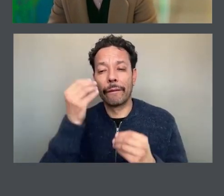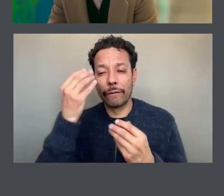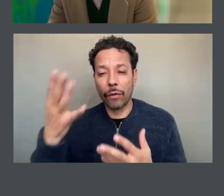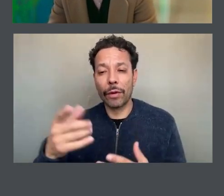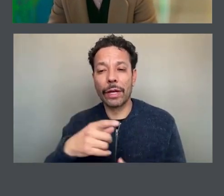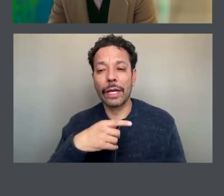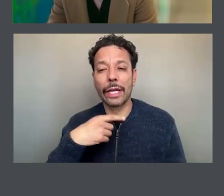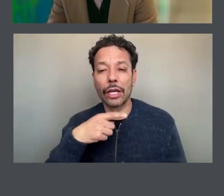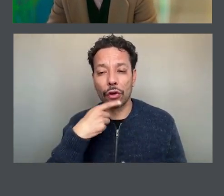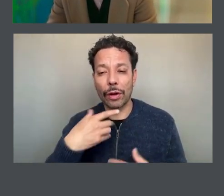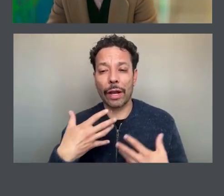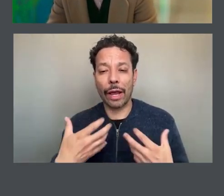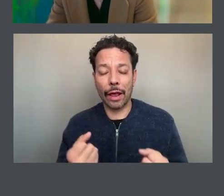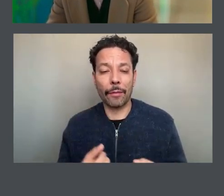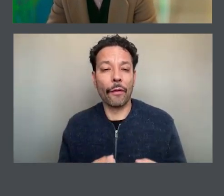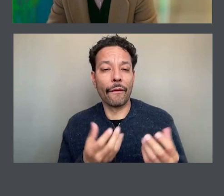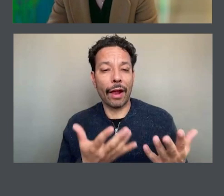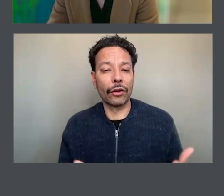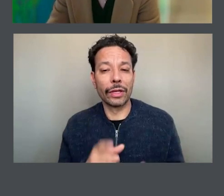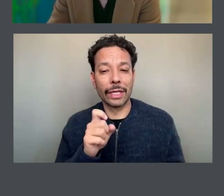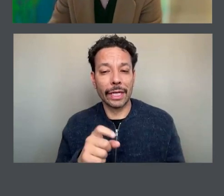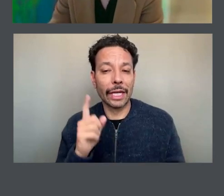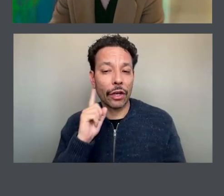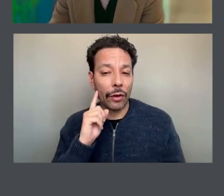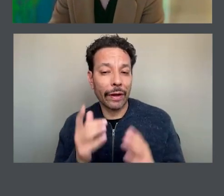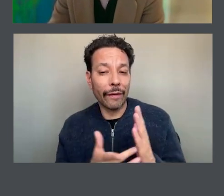about the need for devices or rehabilitation.